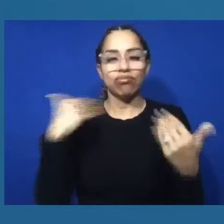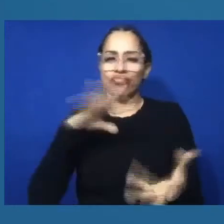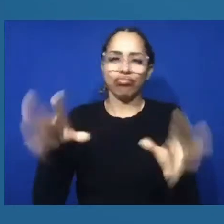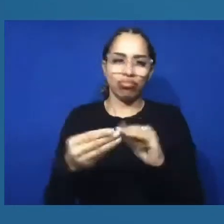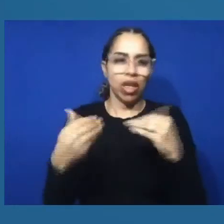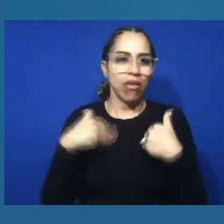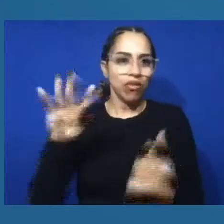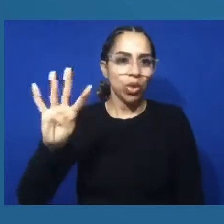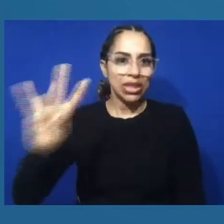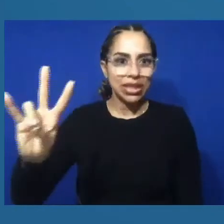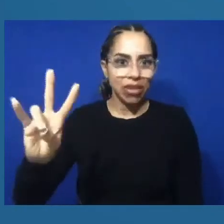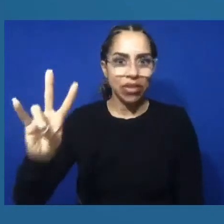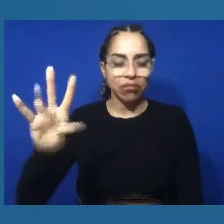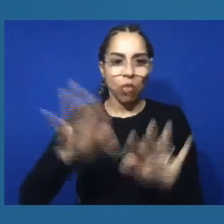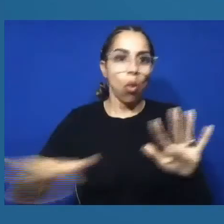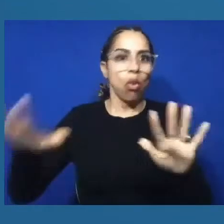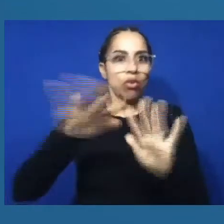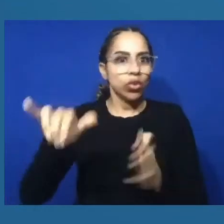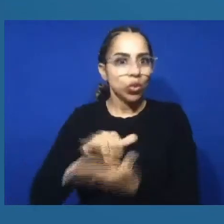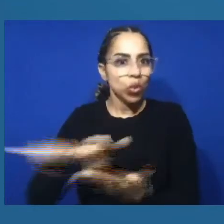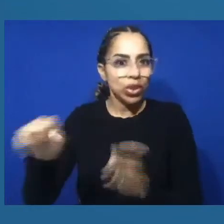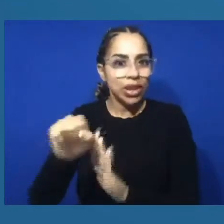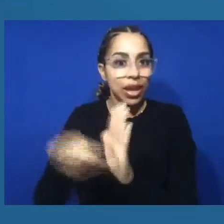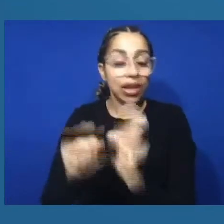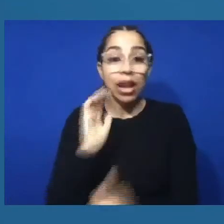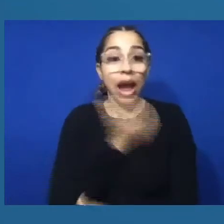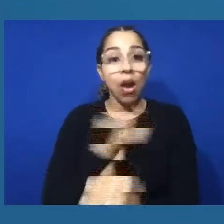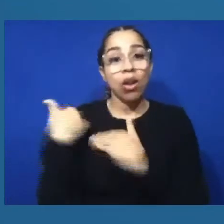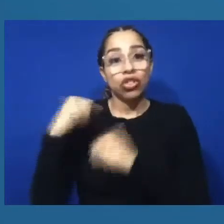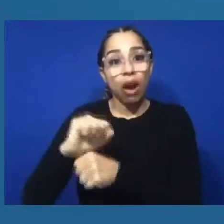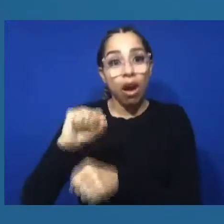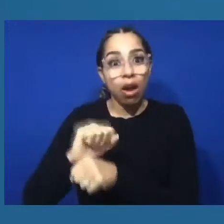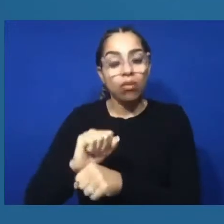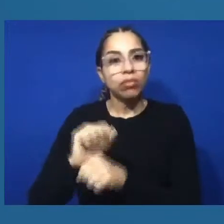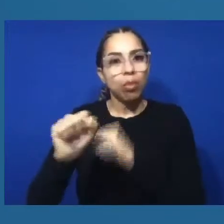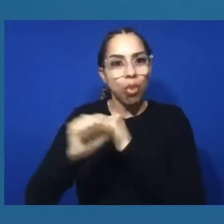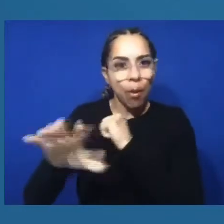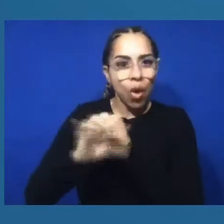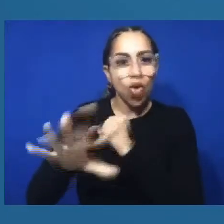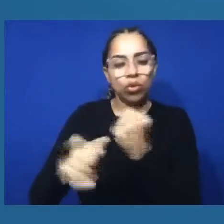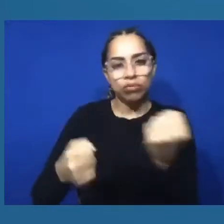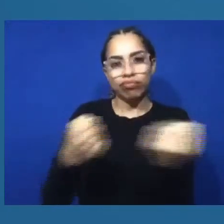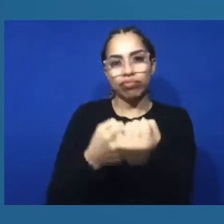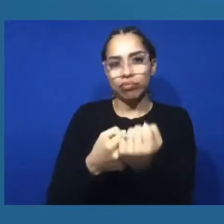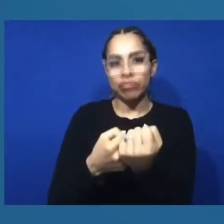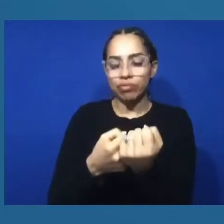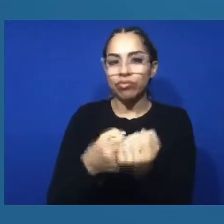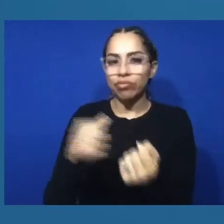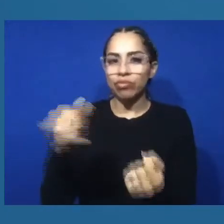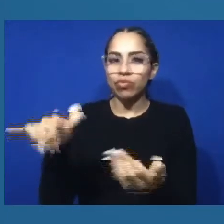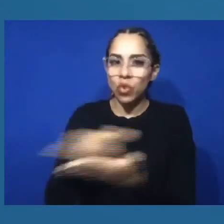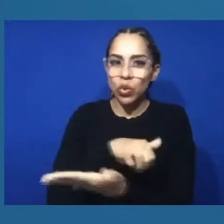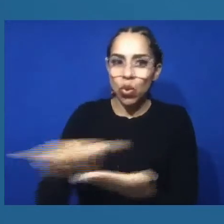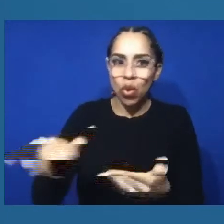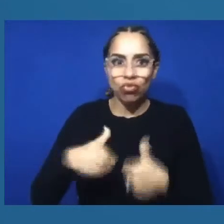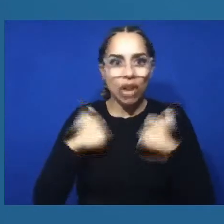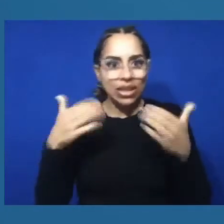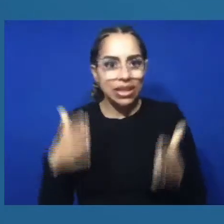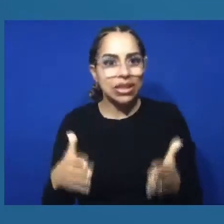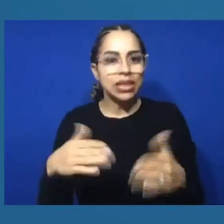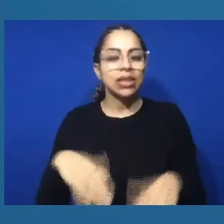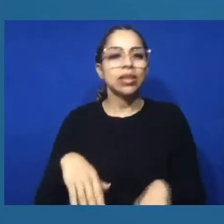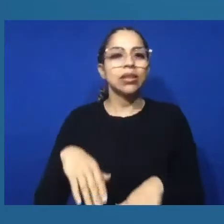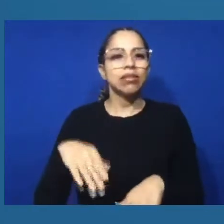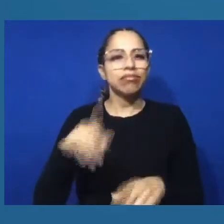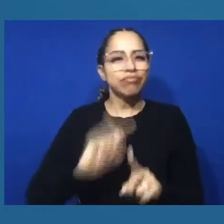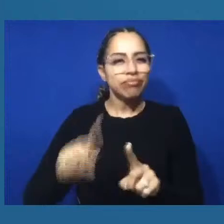our job is to promote and support the residents and the situations and the constant